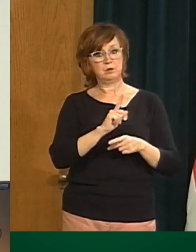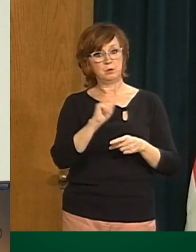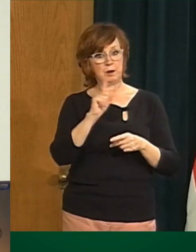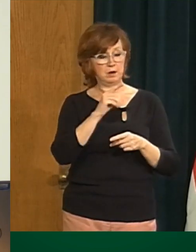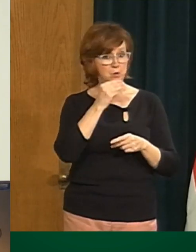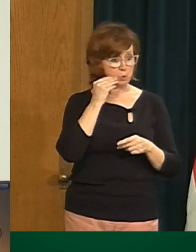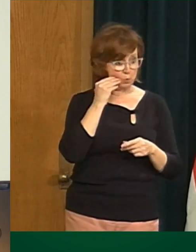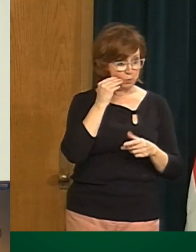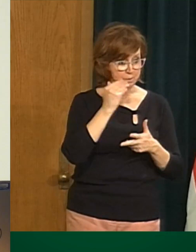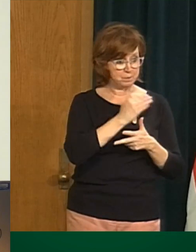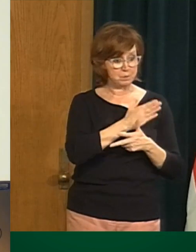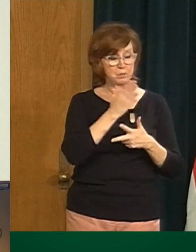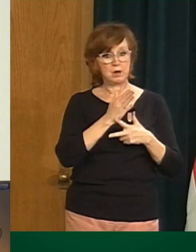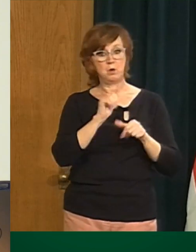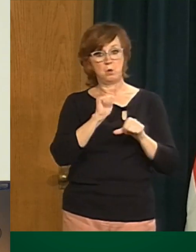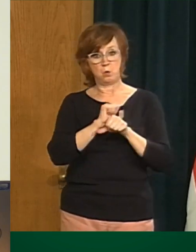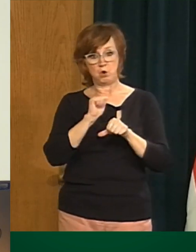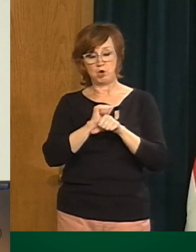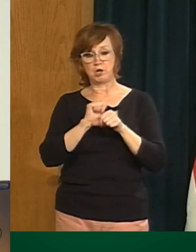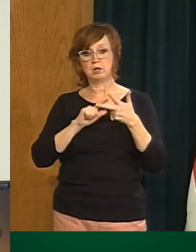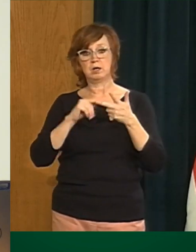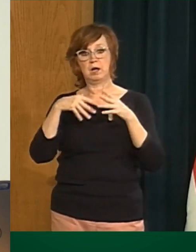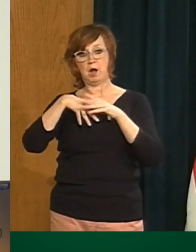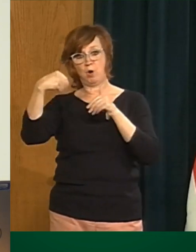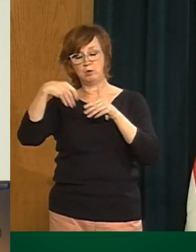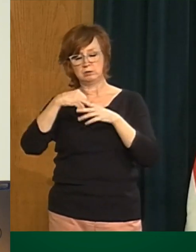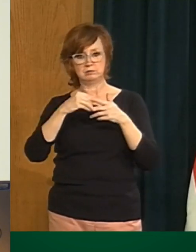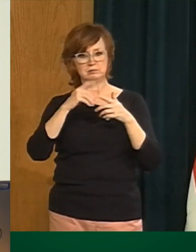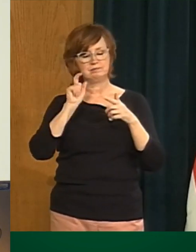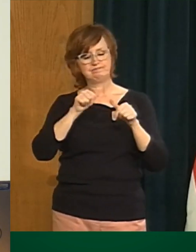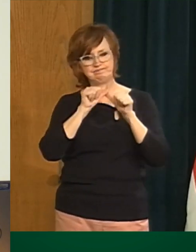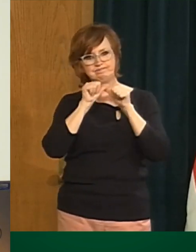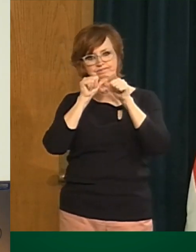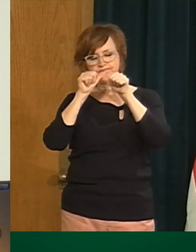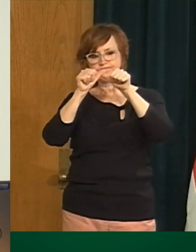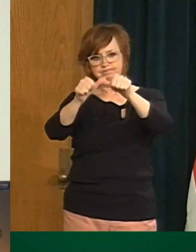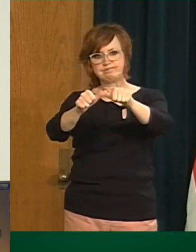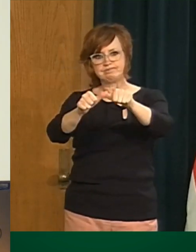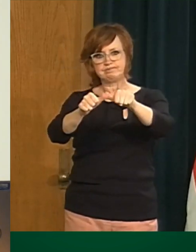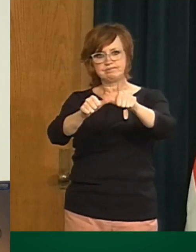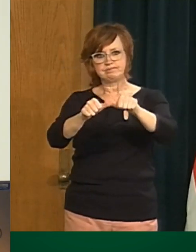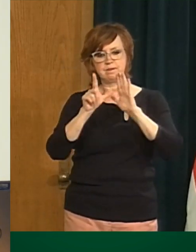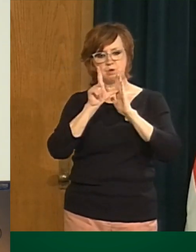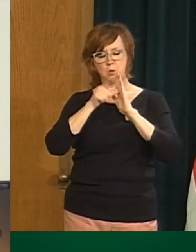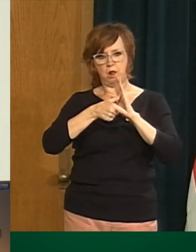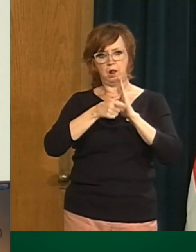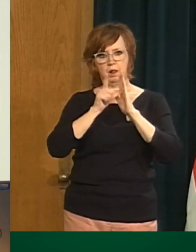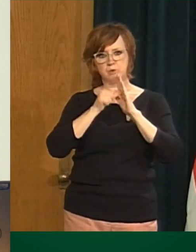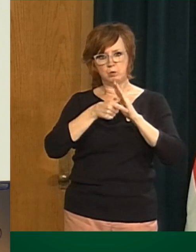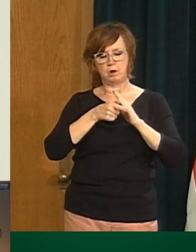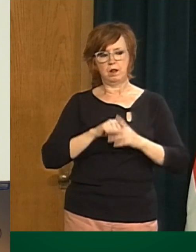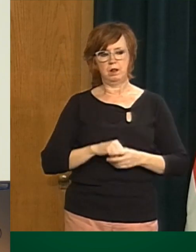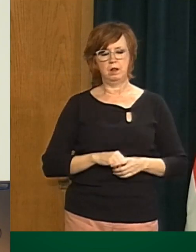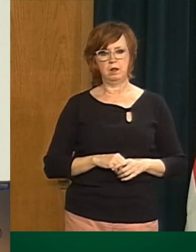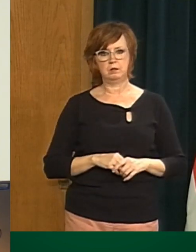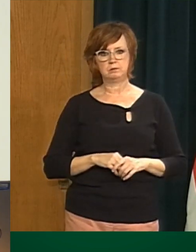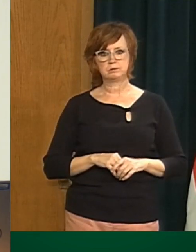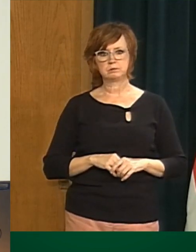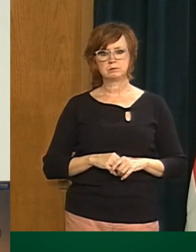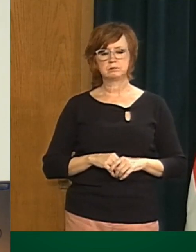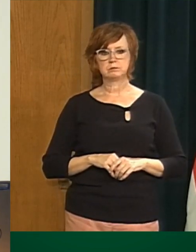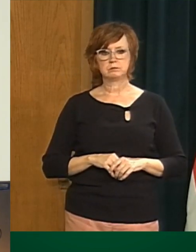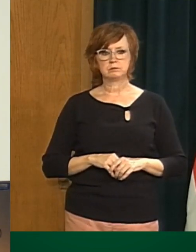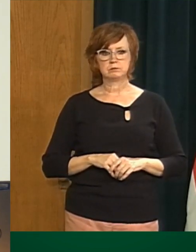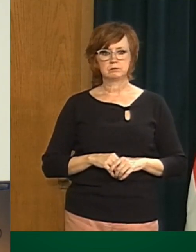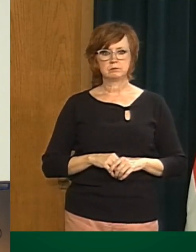play will need to continue for the next little while. And as we reopen, there will be